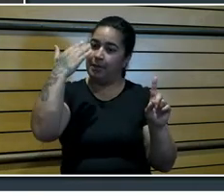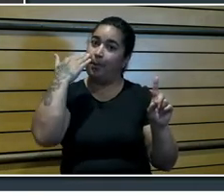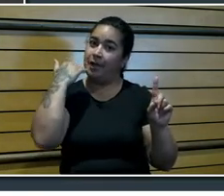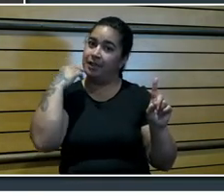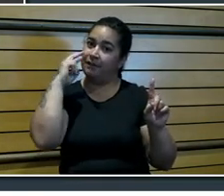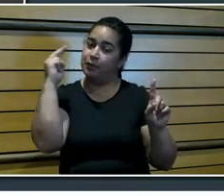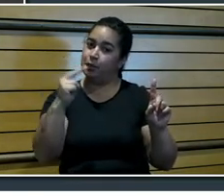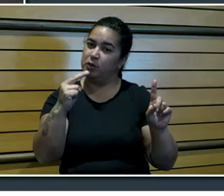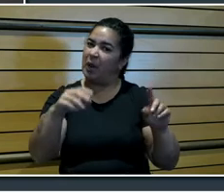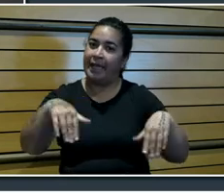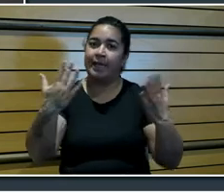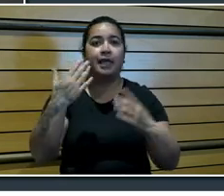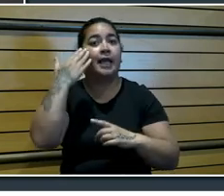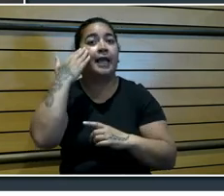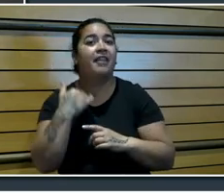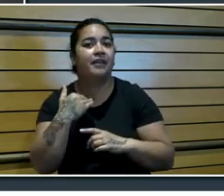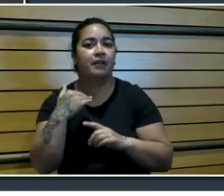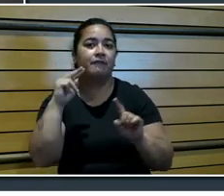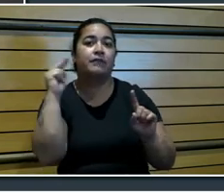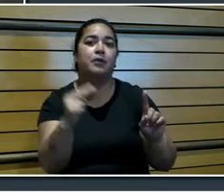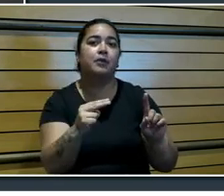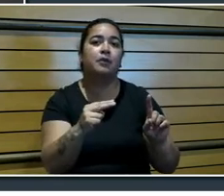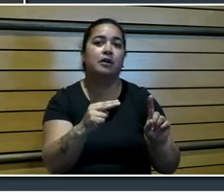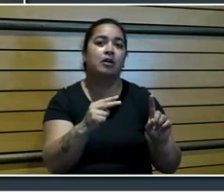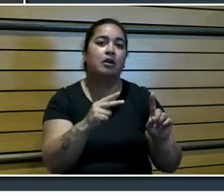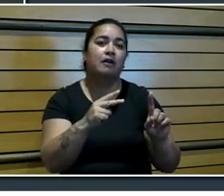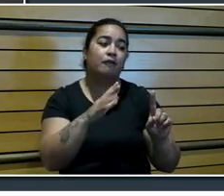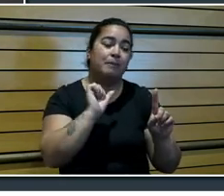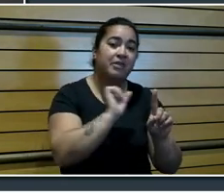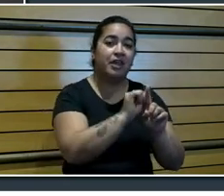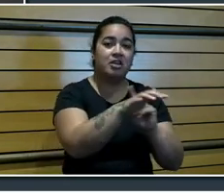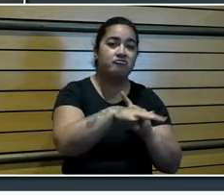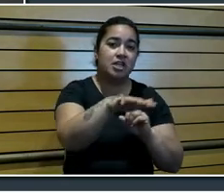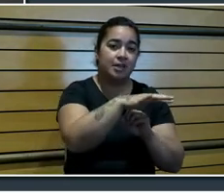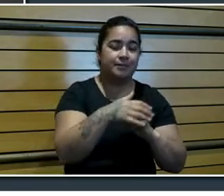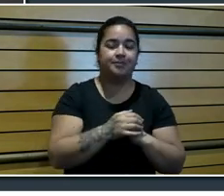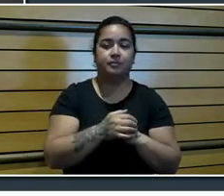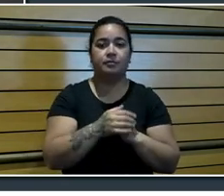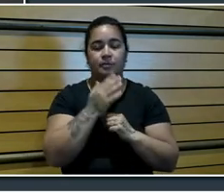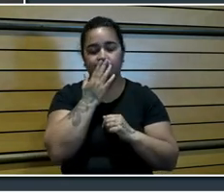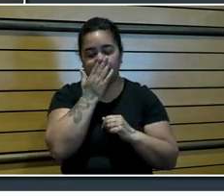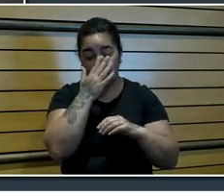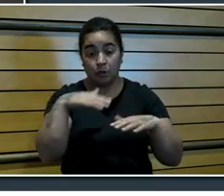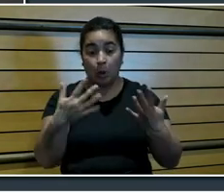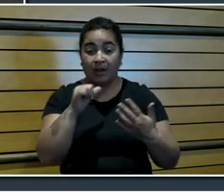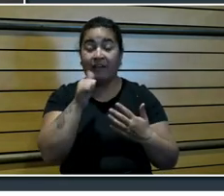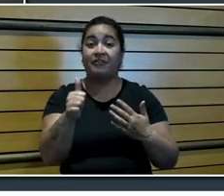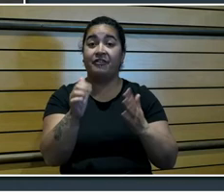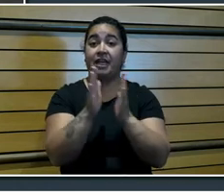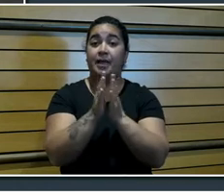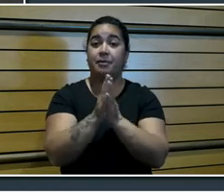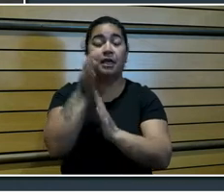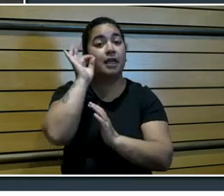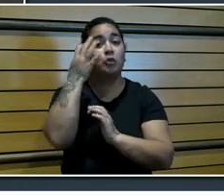any other ethnicity that comes in their ward. So by enabling Ahuriri Council to have Māori